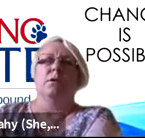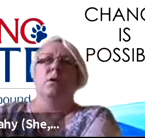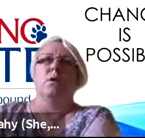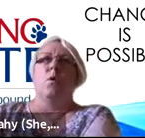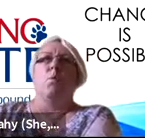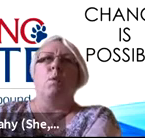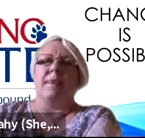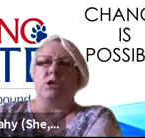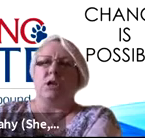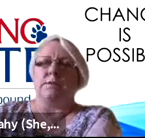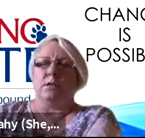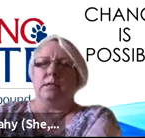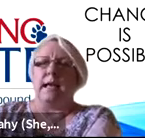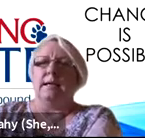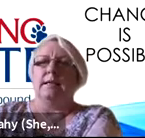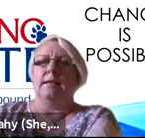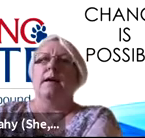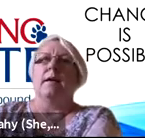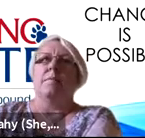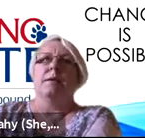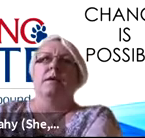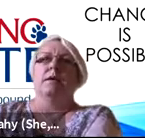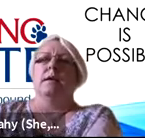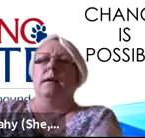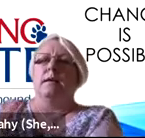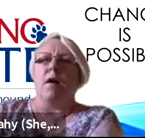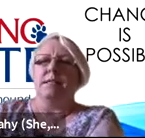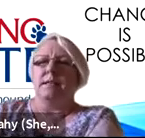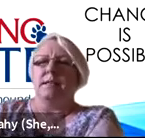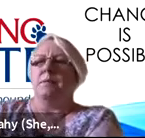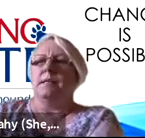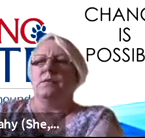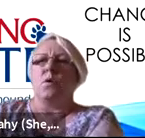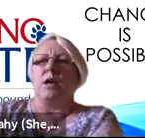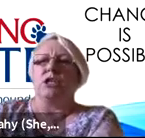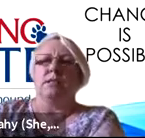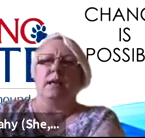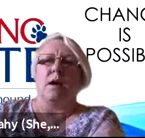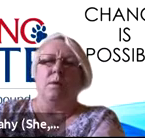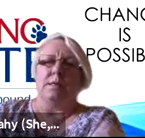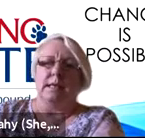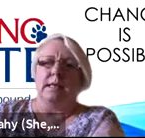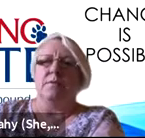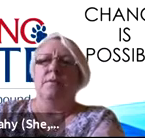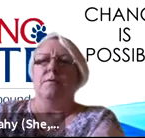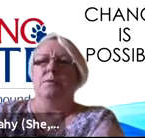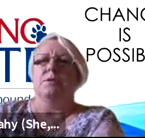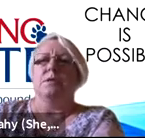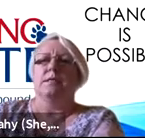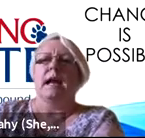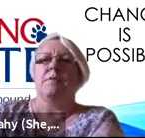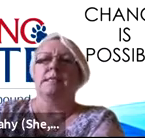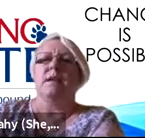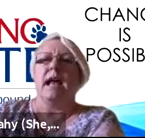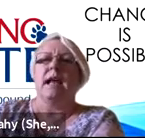about what that transfer looks like. Oftentimes, these are the questions that we receive from